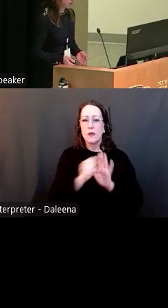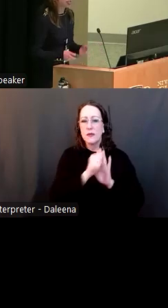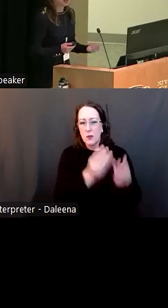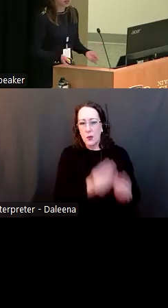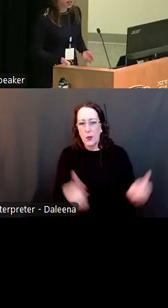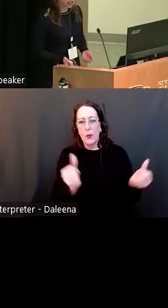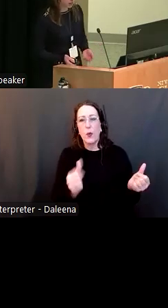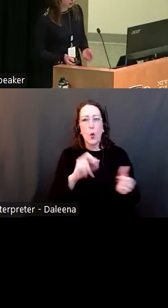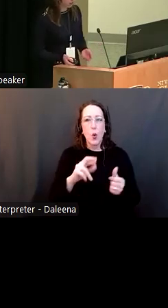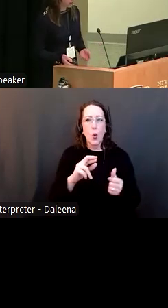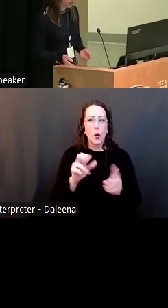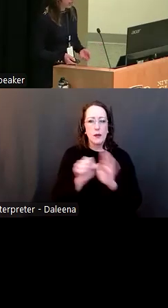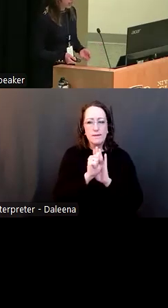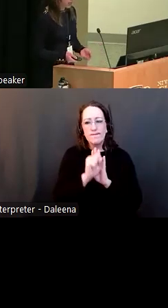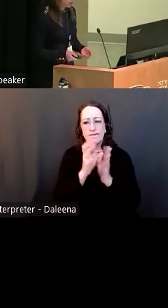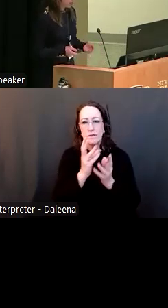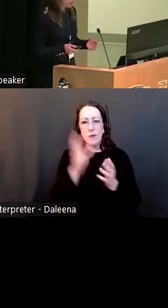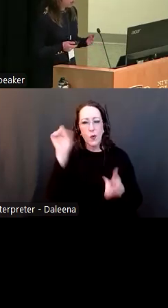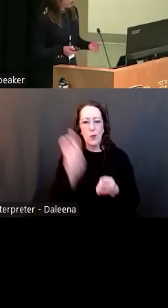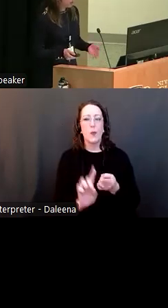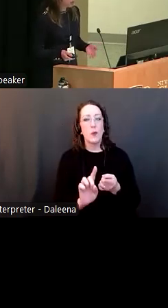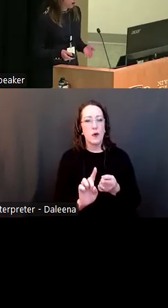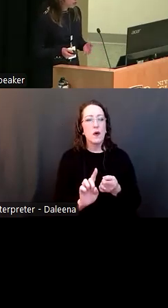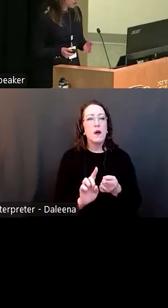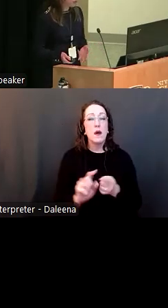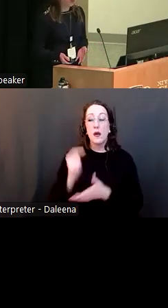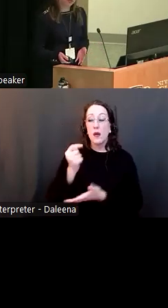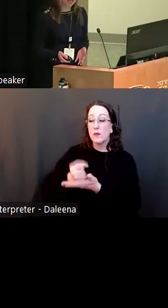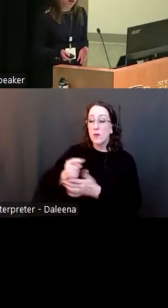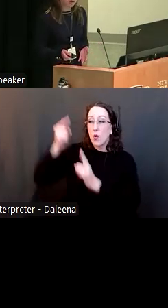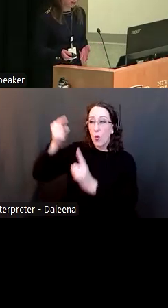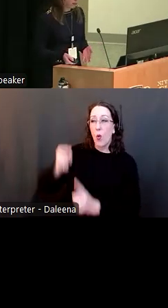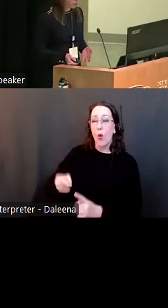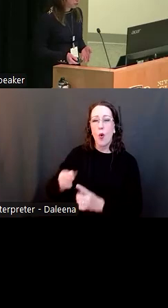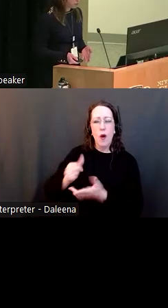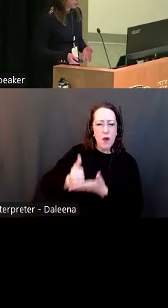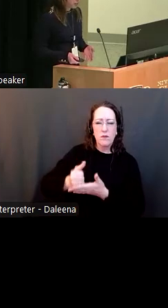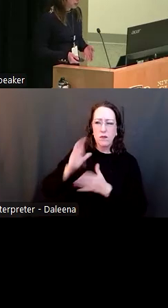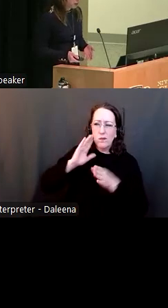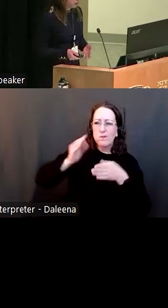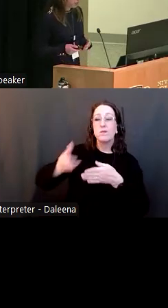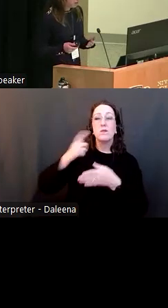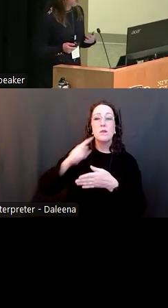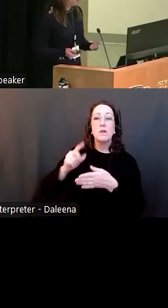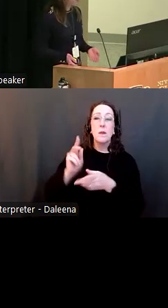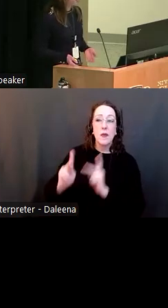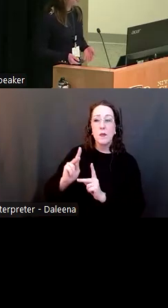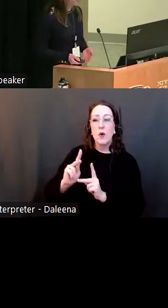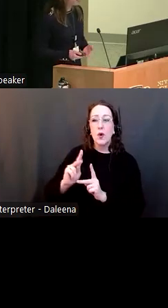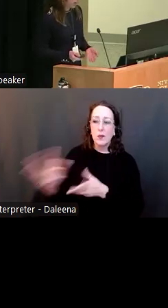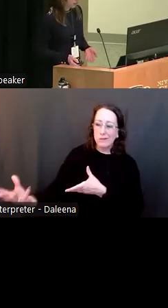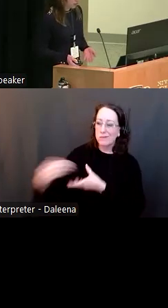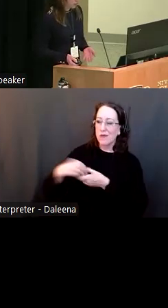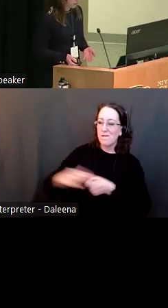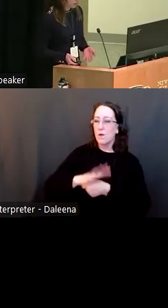resolution or symptom reduction. Treatment goals also focus on helping people participate fully in